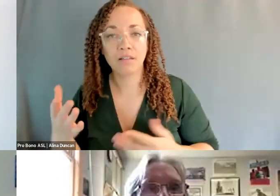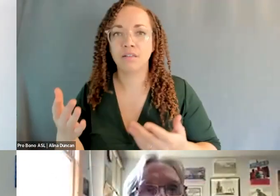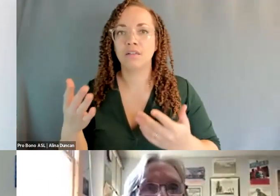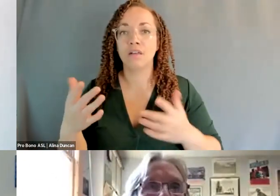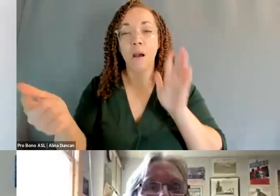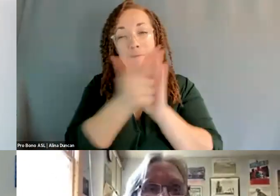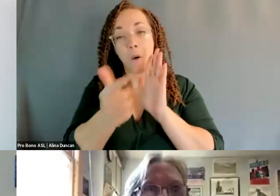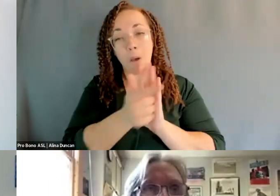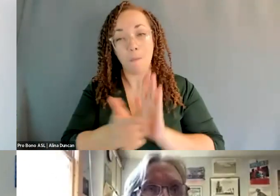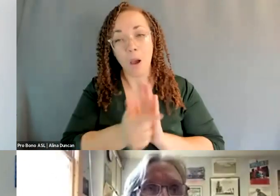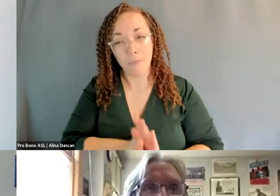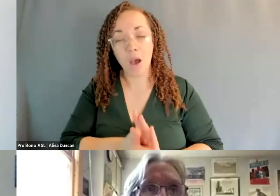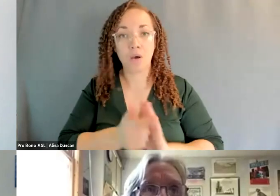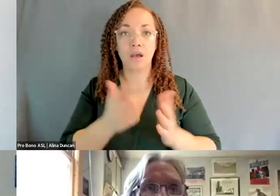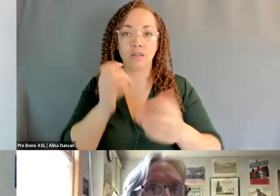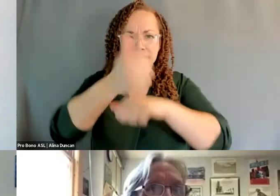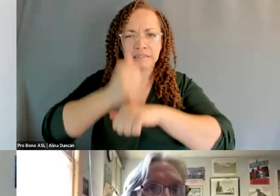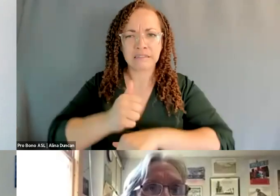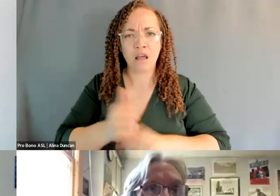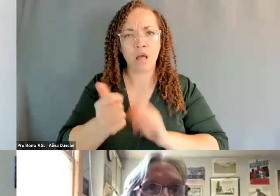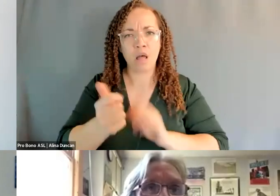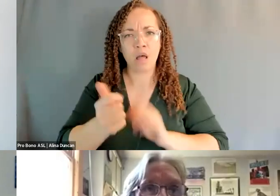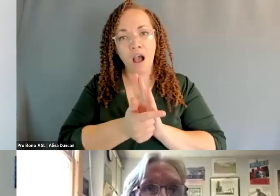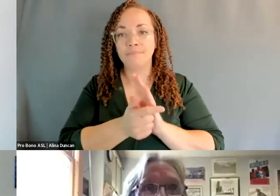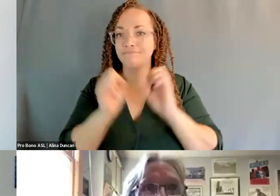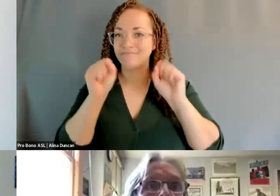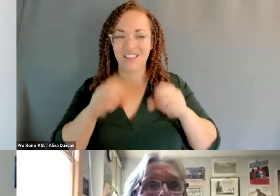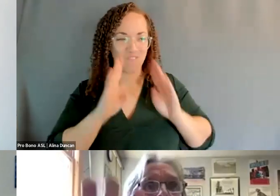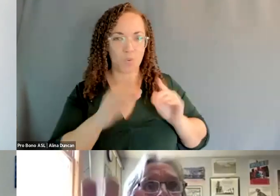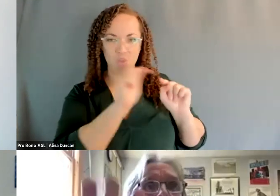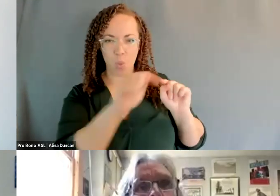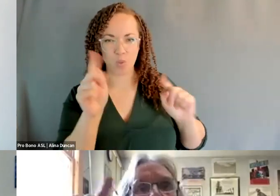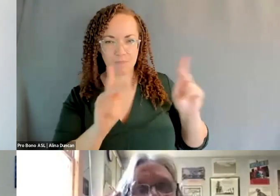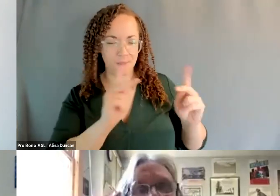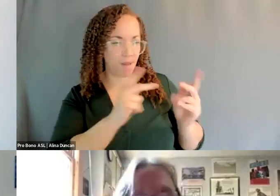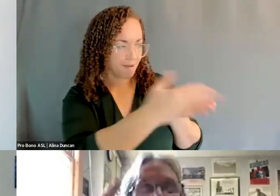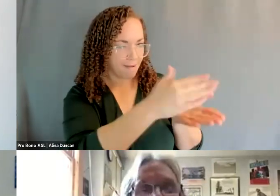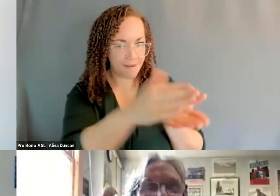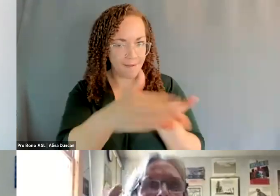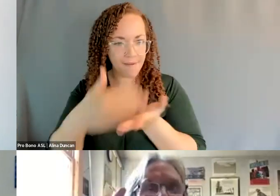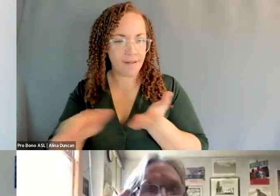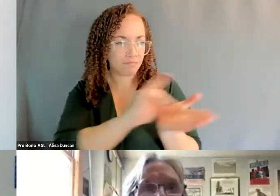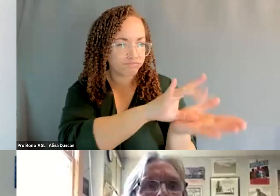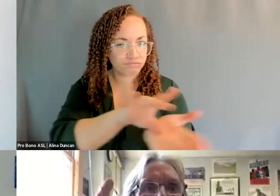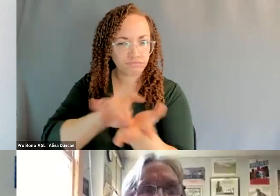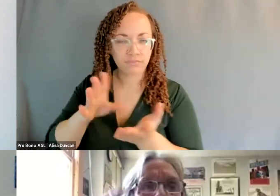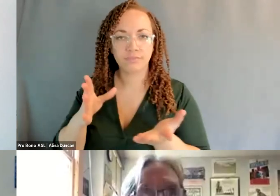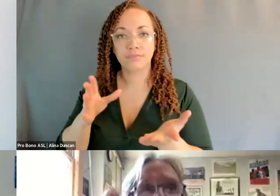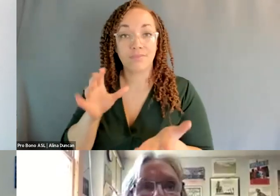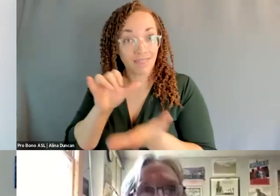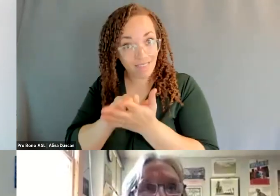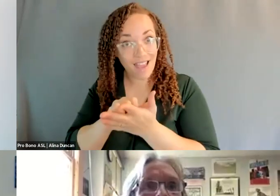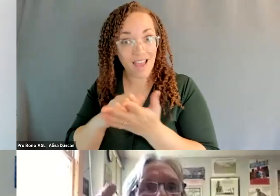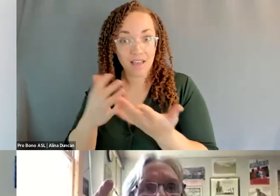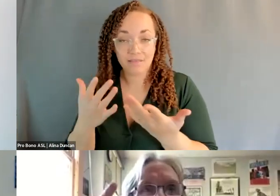certain members of the community, and you can target them and get them out of your neighborhood. That would be the first thing that would be on